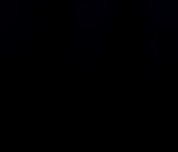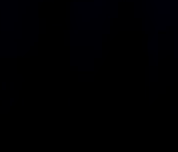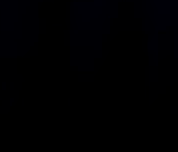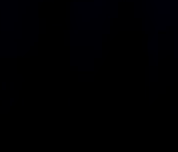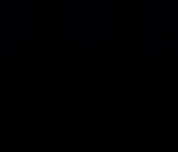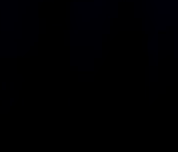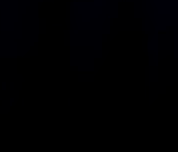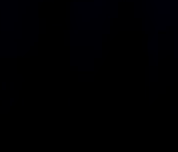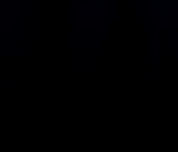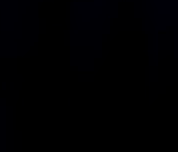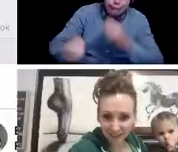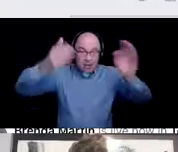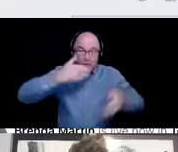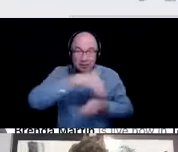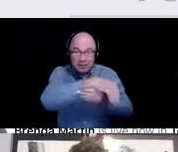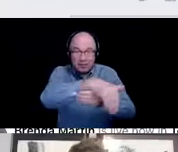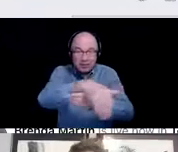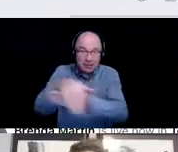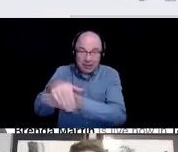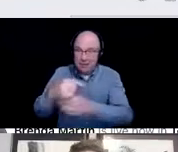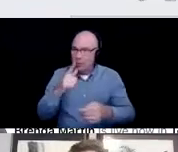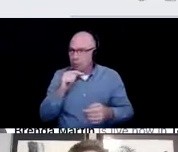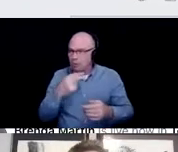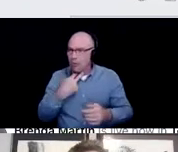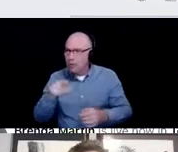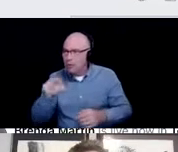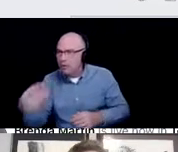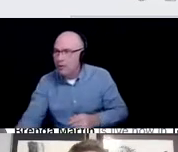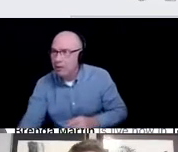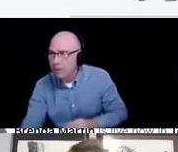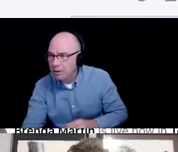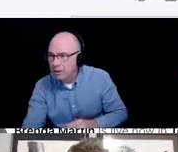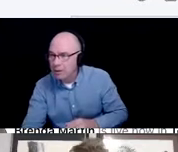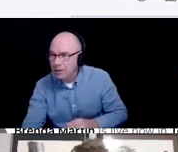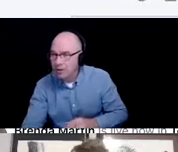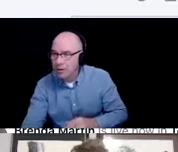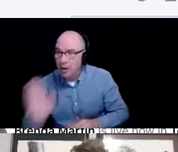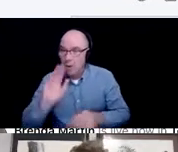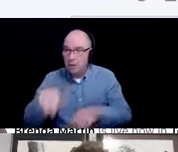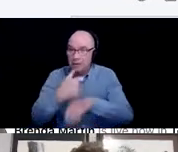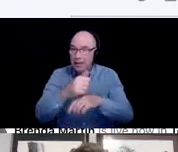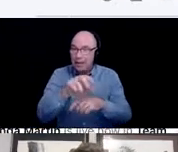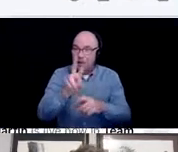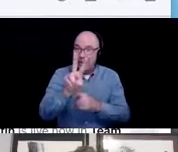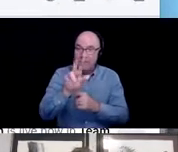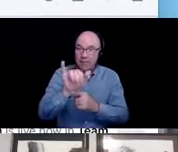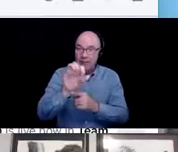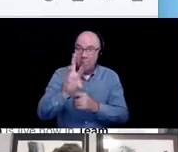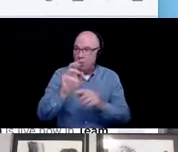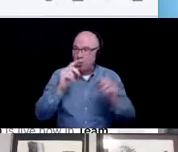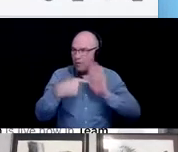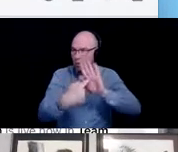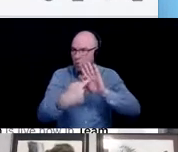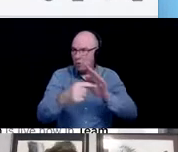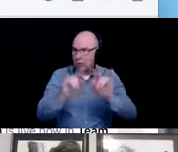everybody. Good evening. So I'm going to try to get the view set up so that it's